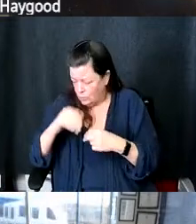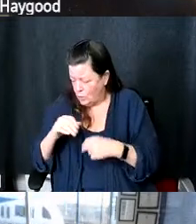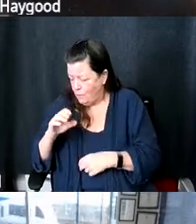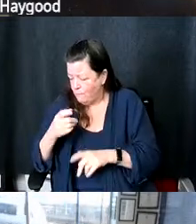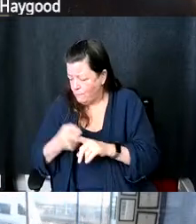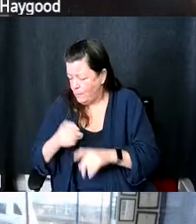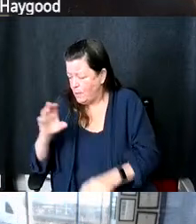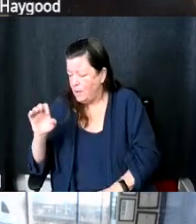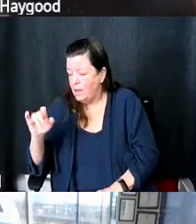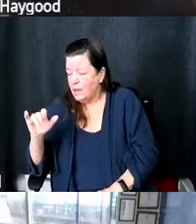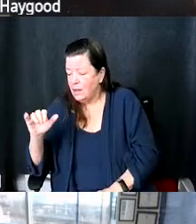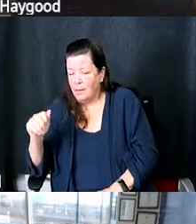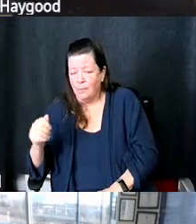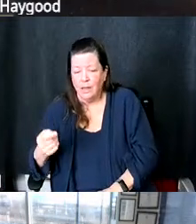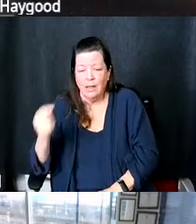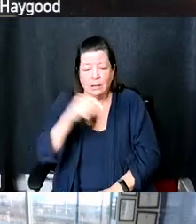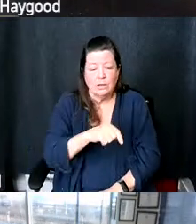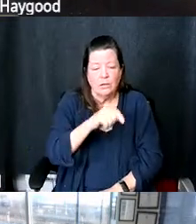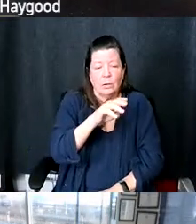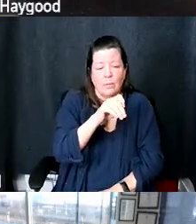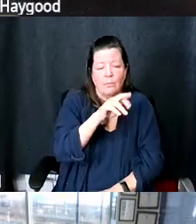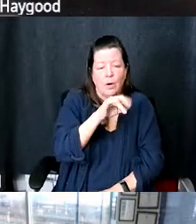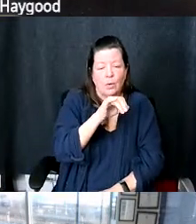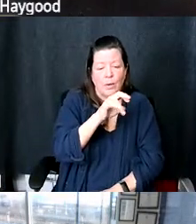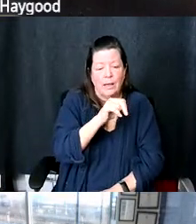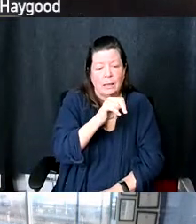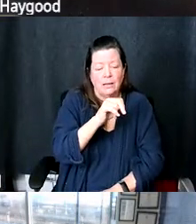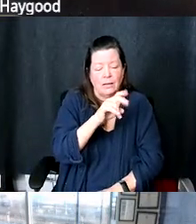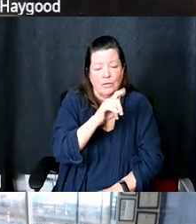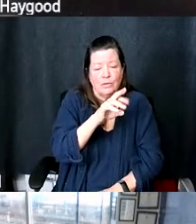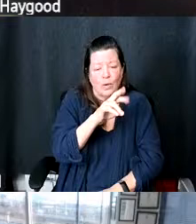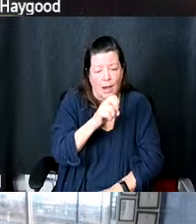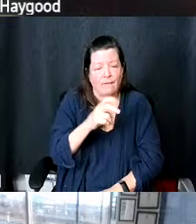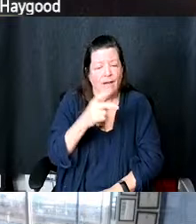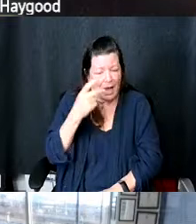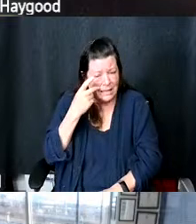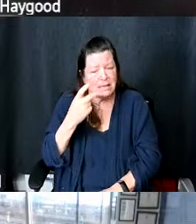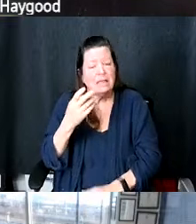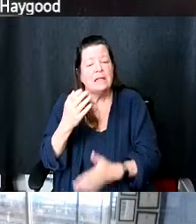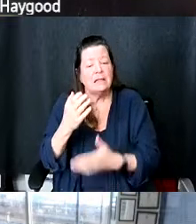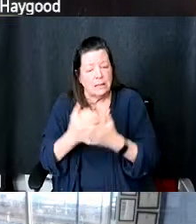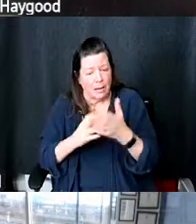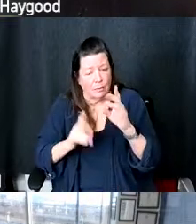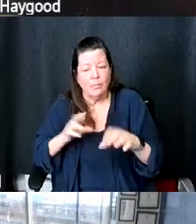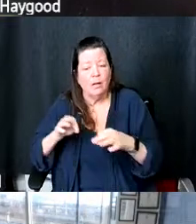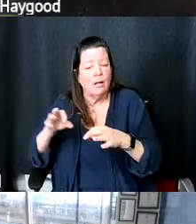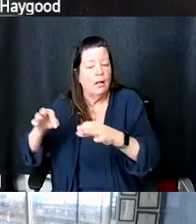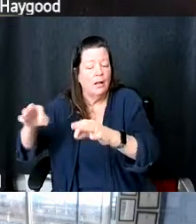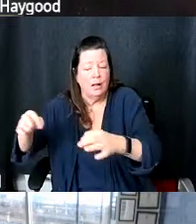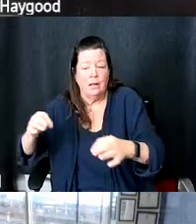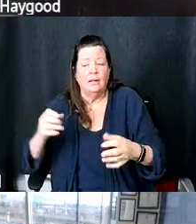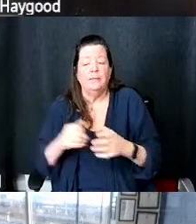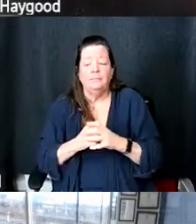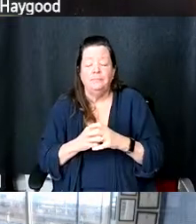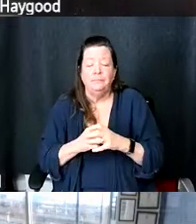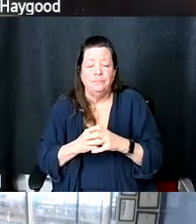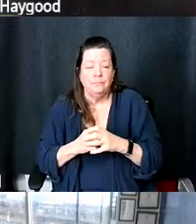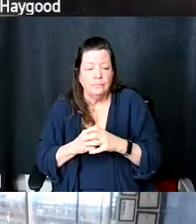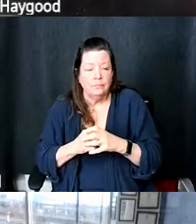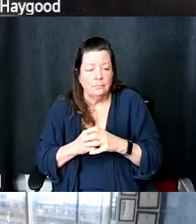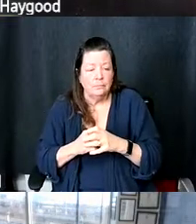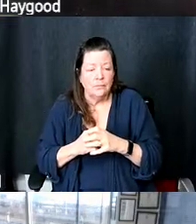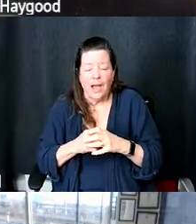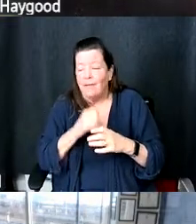out to Marine Drive, and that pathway, when it's got that wagging hump in it that drives you bananas when you go over it. Not that I've ever ridden